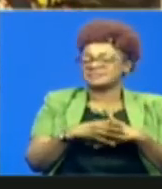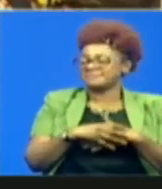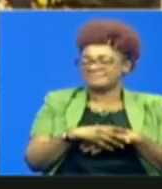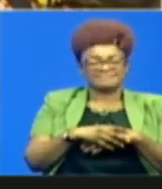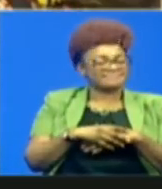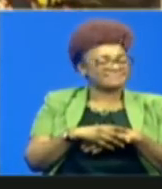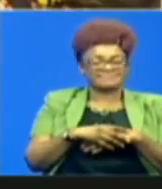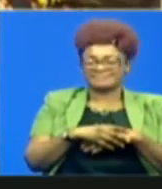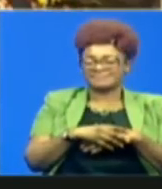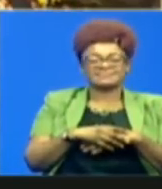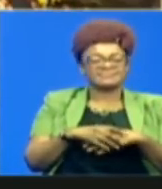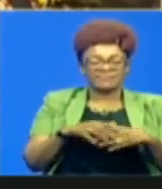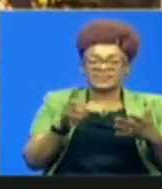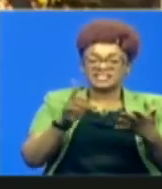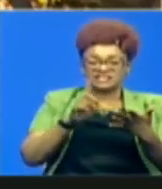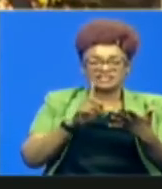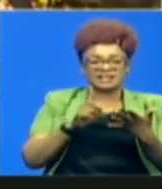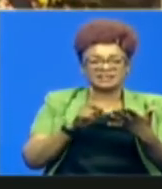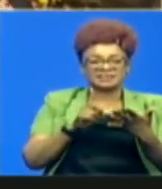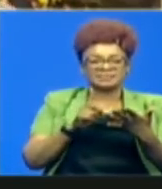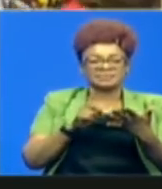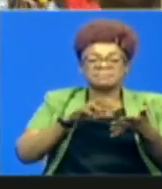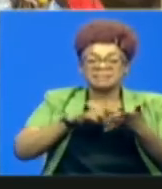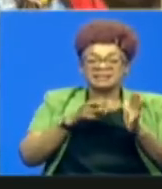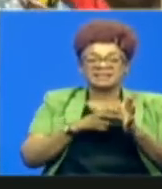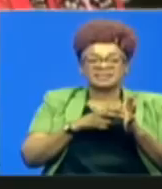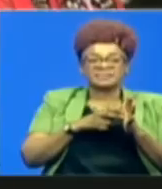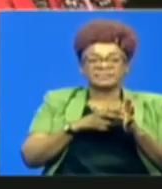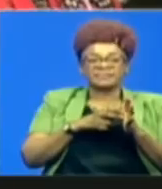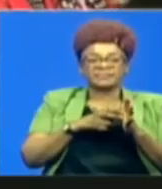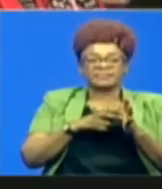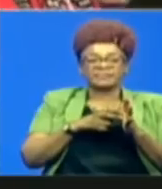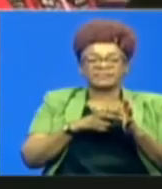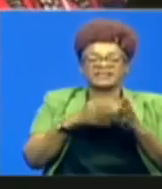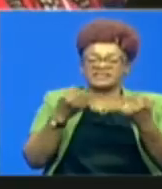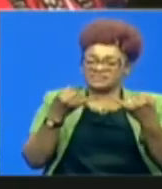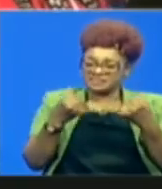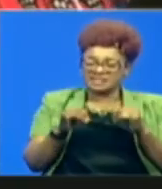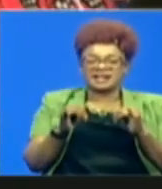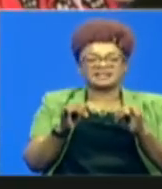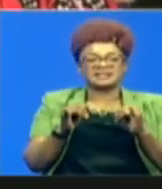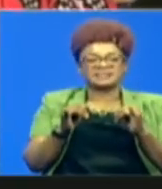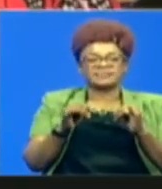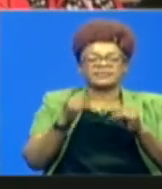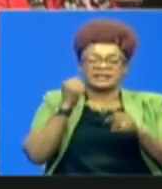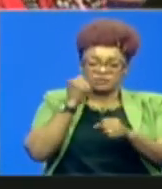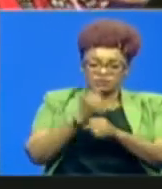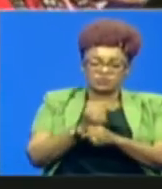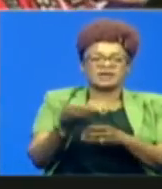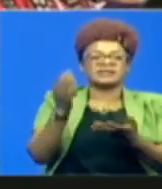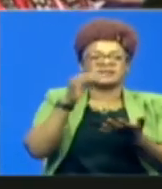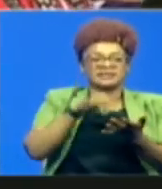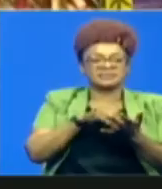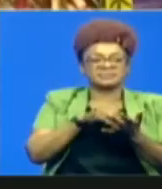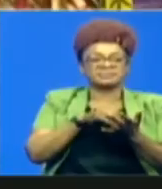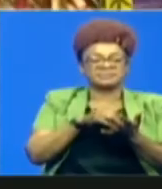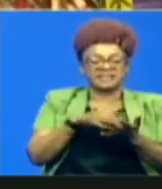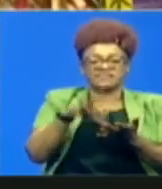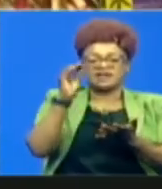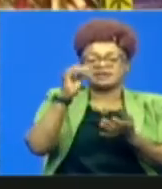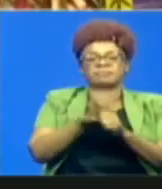it's literature, like, no presence means, as in, they have tried, they can redo it again, and they won't